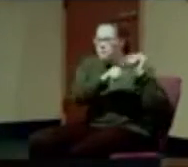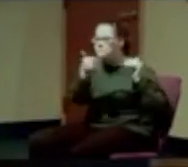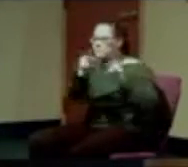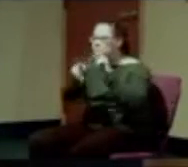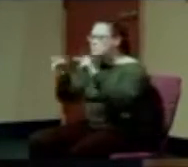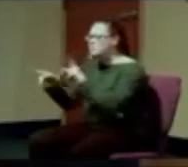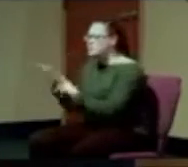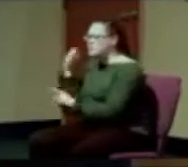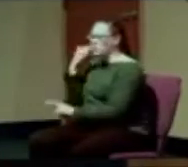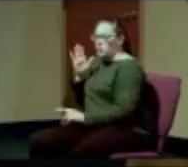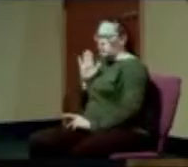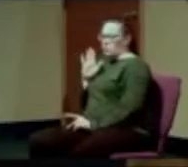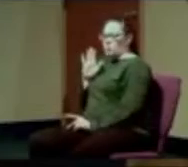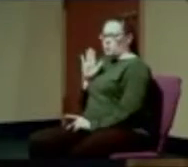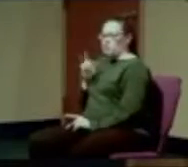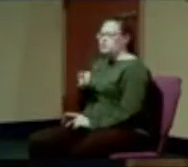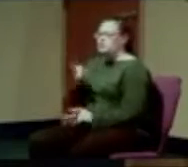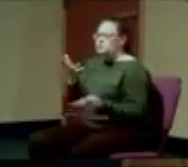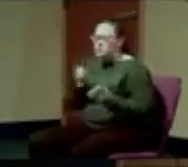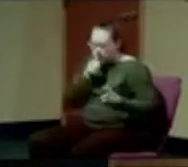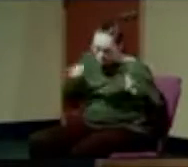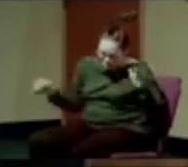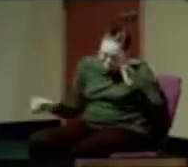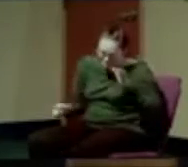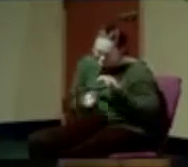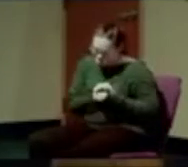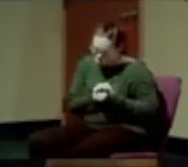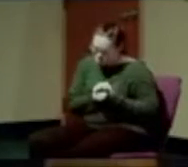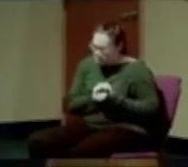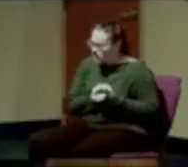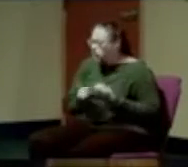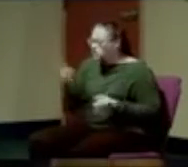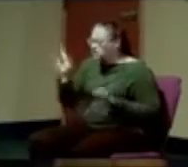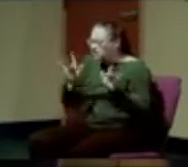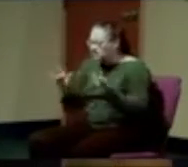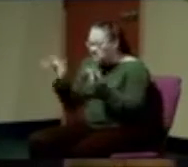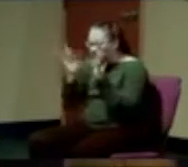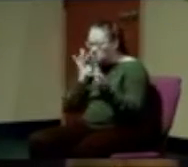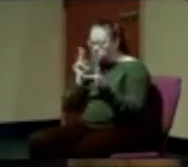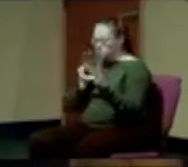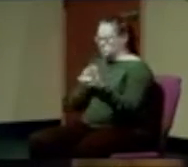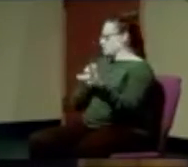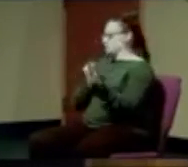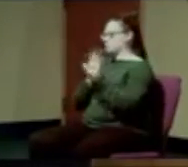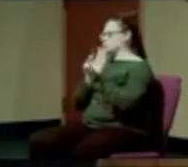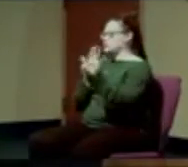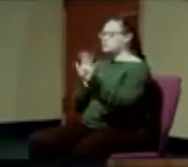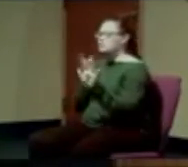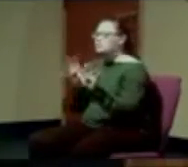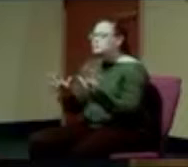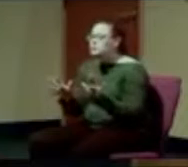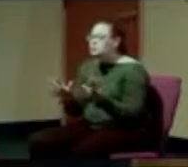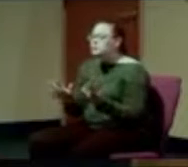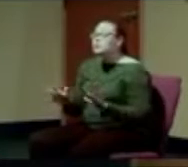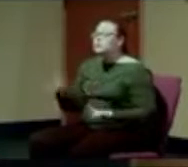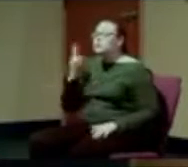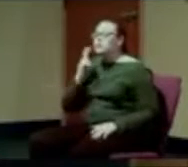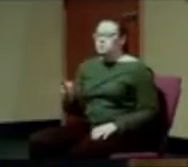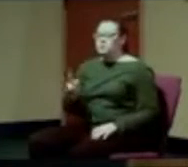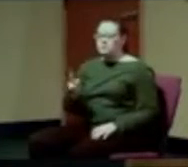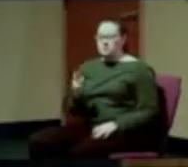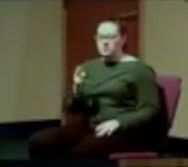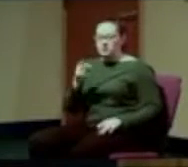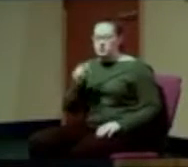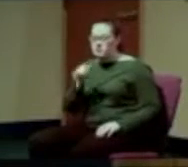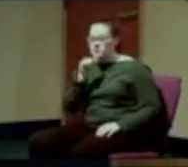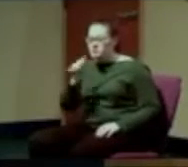things you want to take to your grave, the things you saw on a computer you know you shouldn't have seen, the lies you told, the things you didn't tell the person at HR